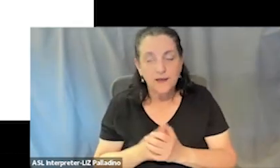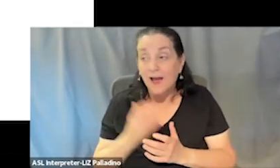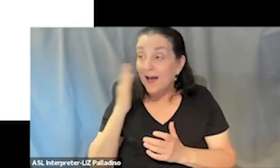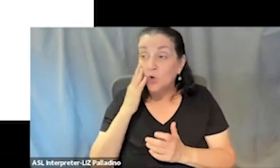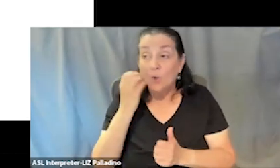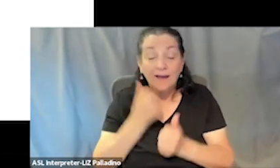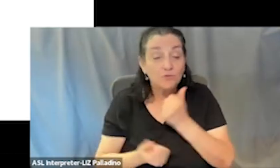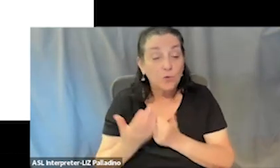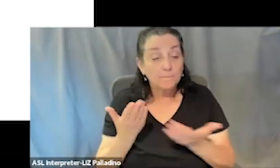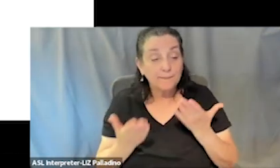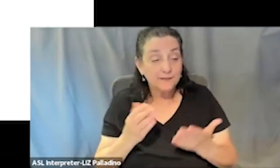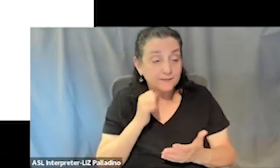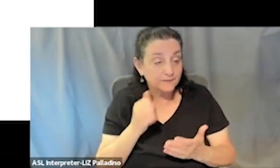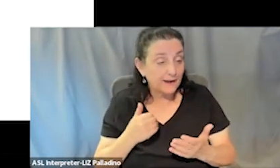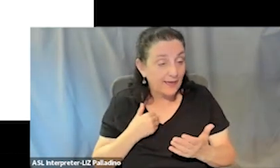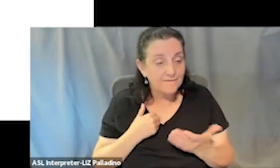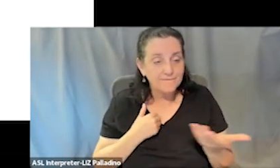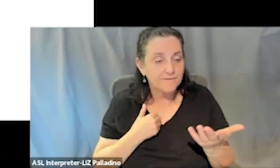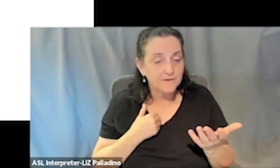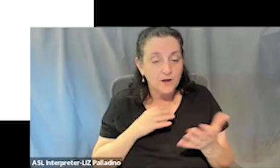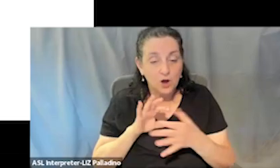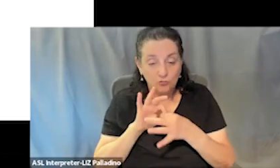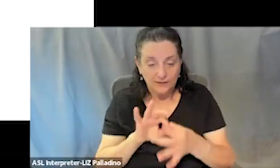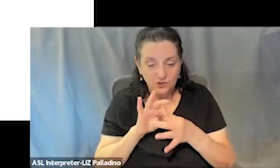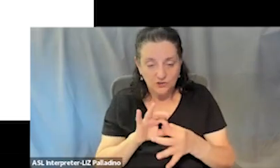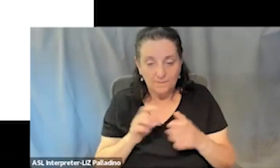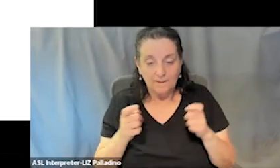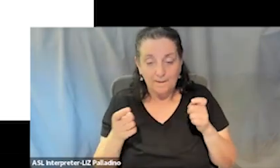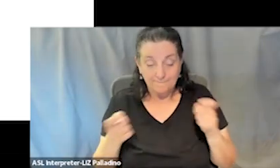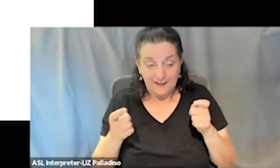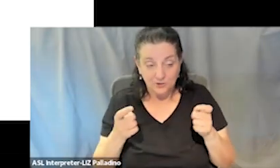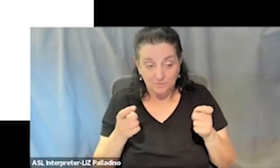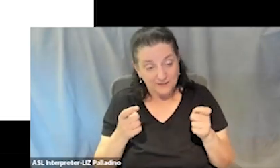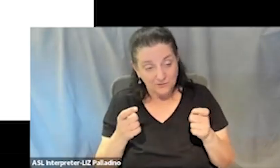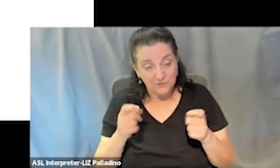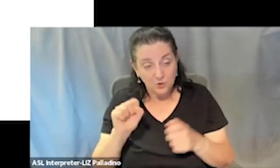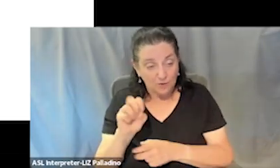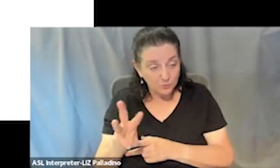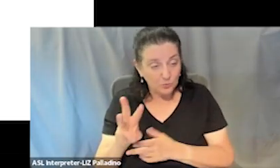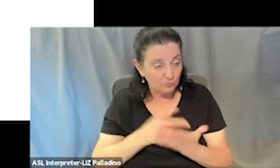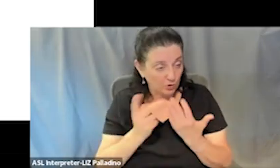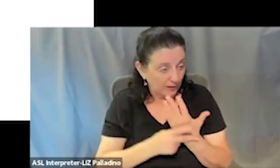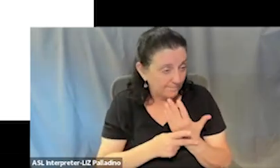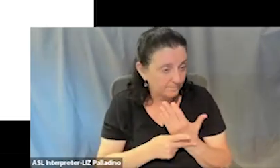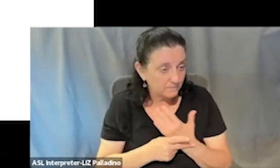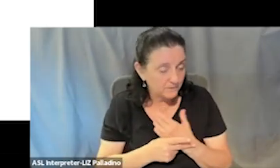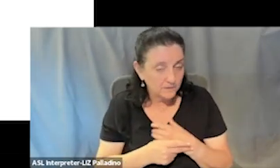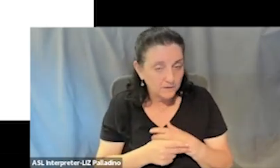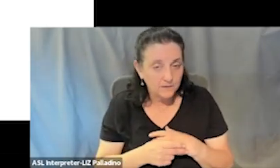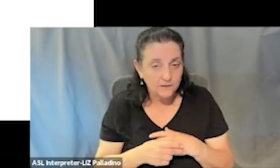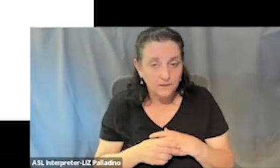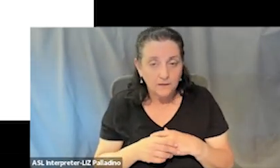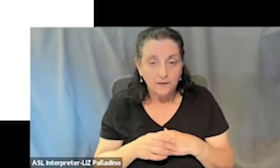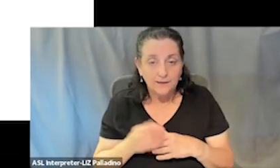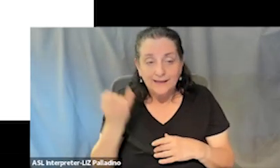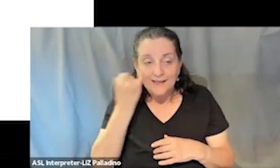not have a CRM or constituent or relationship management software program. If you say I said this, I'll deny